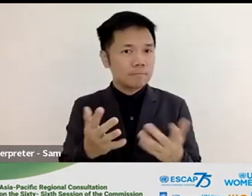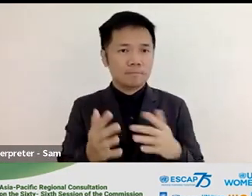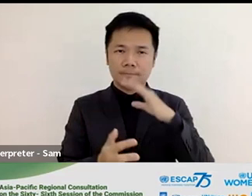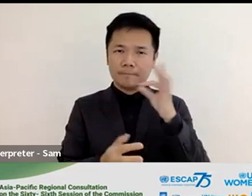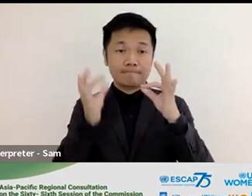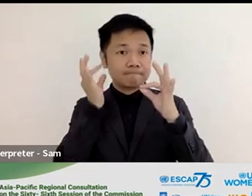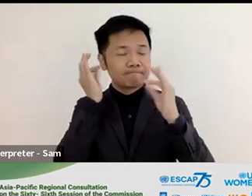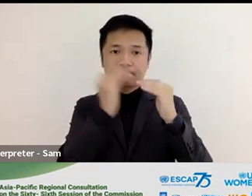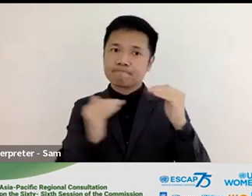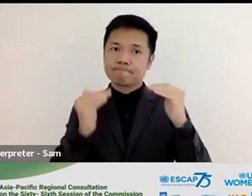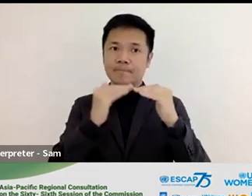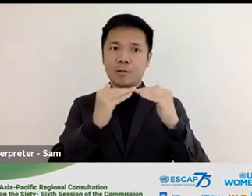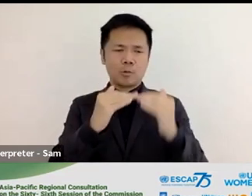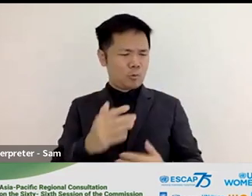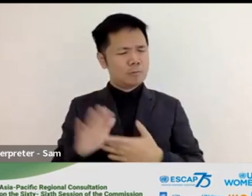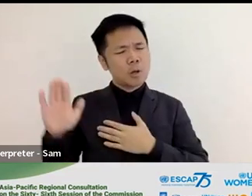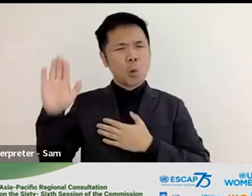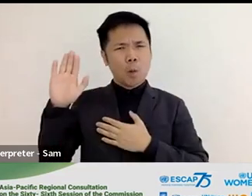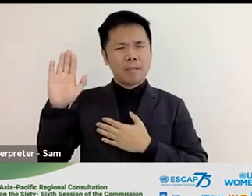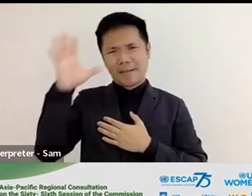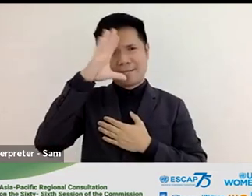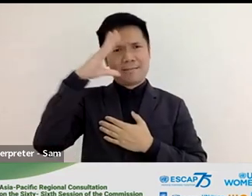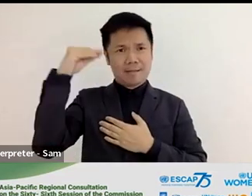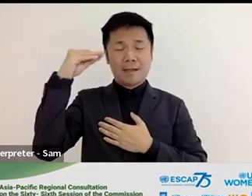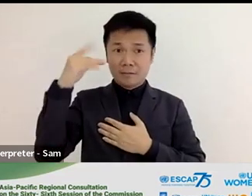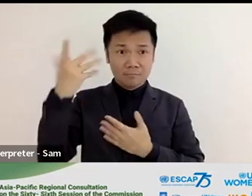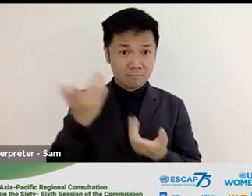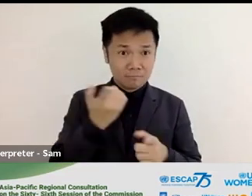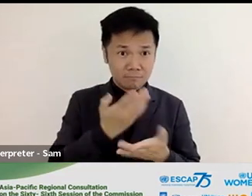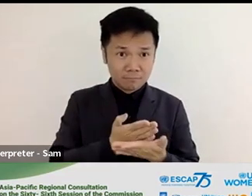all the commitments with the Sendai Framework, etc., we still